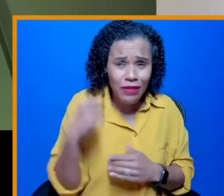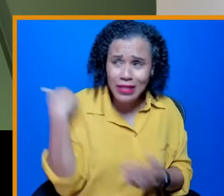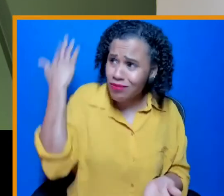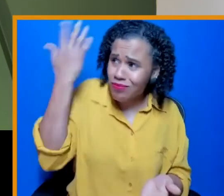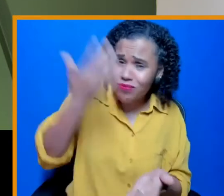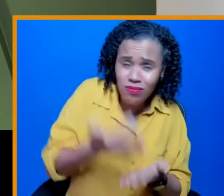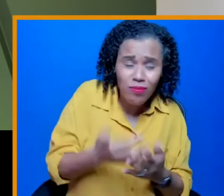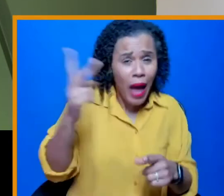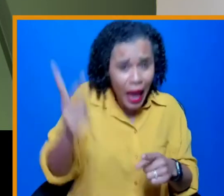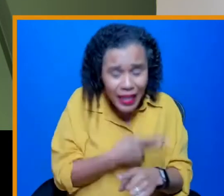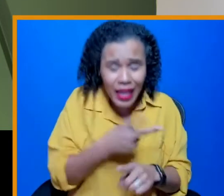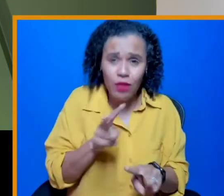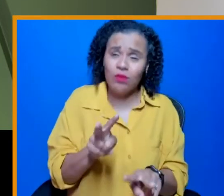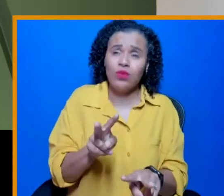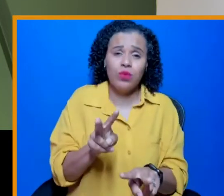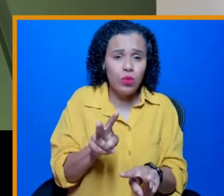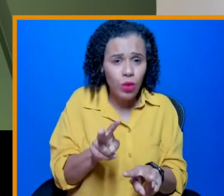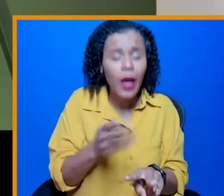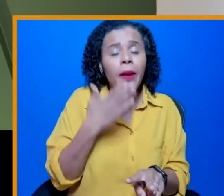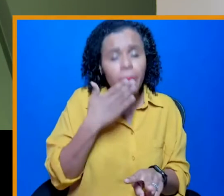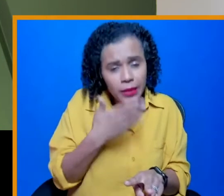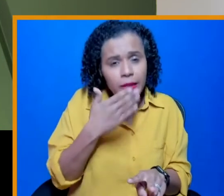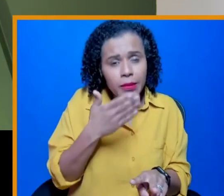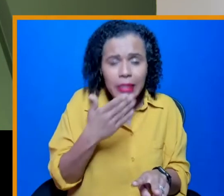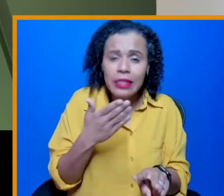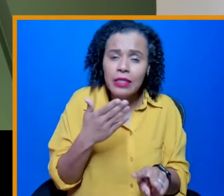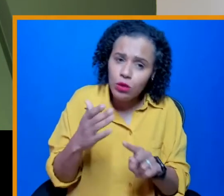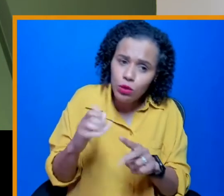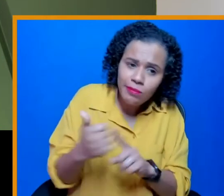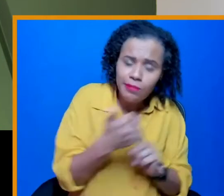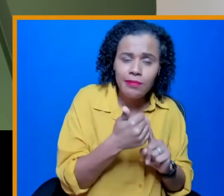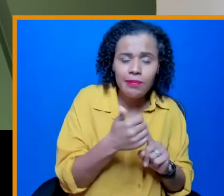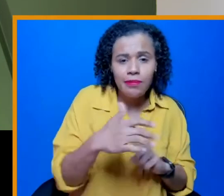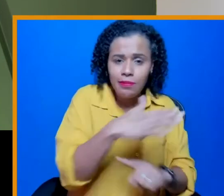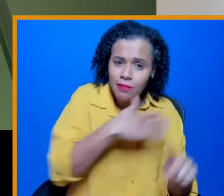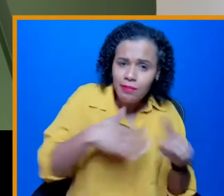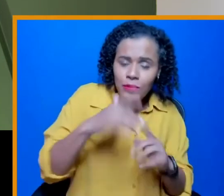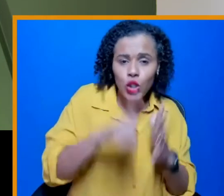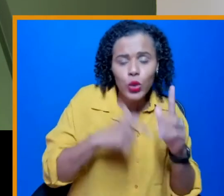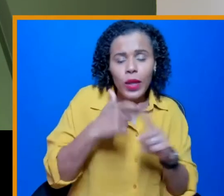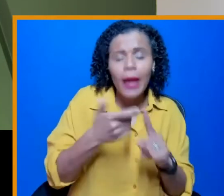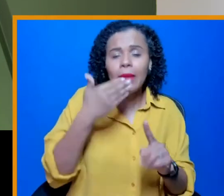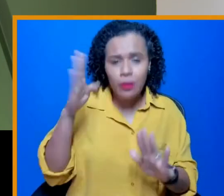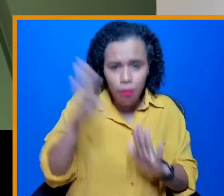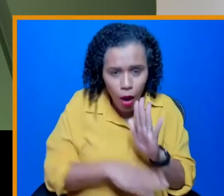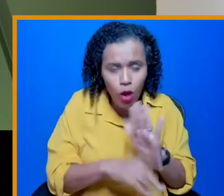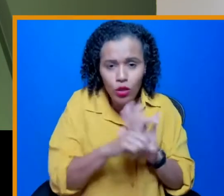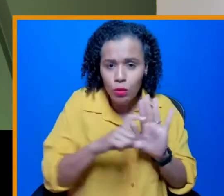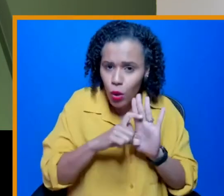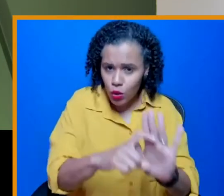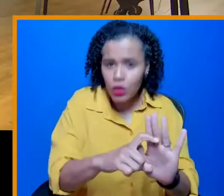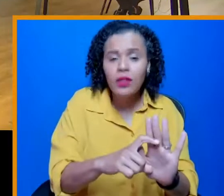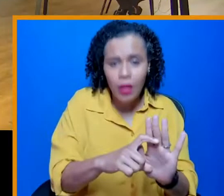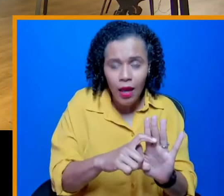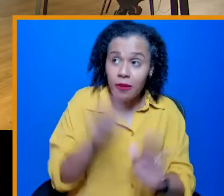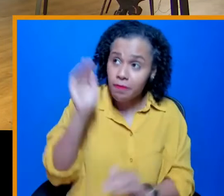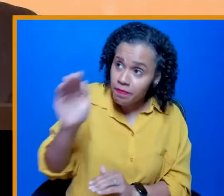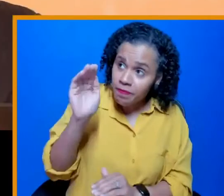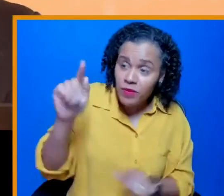for the sake of the country, pass this motion and call on the government to take these vital steps. Thank